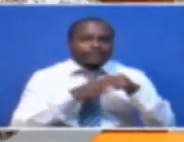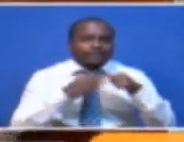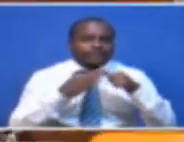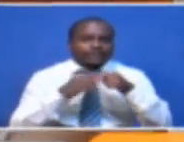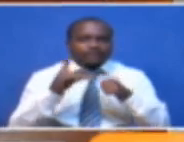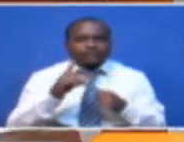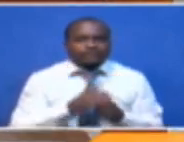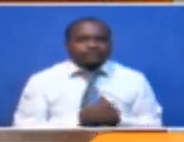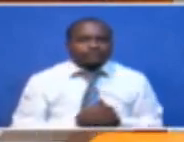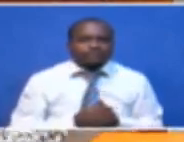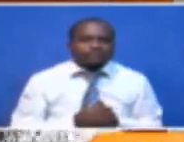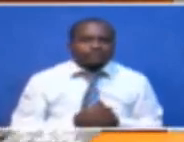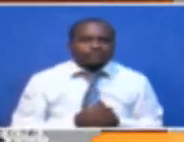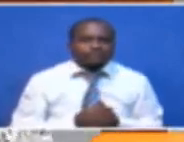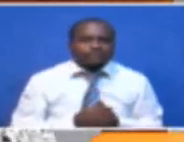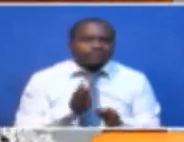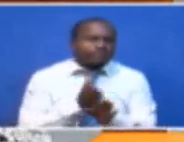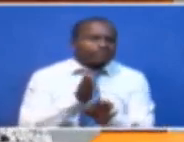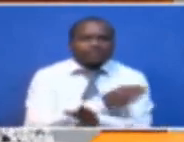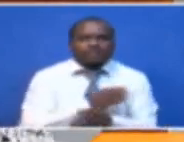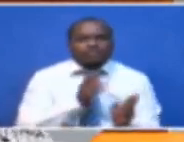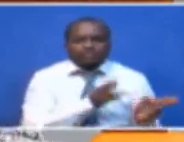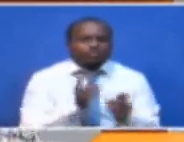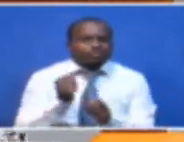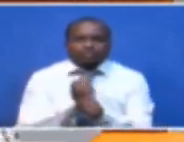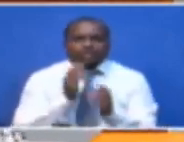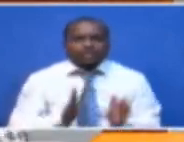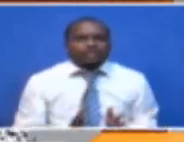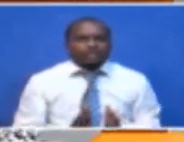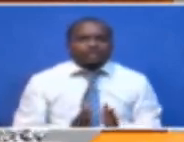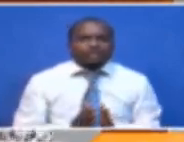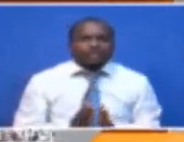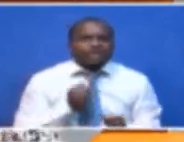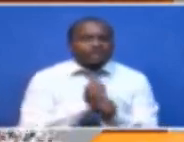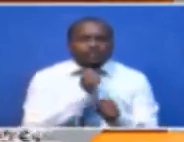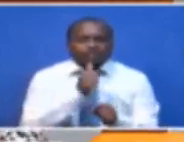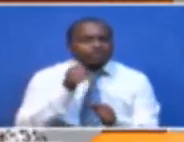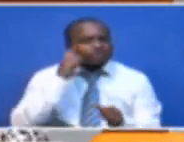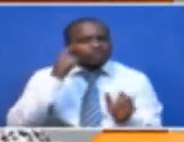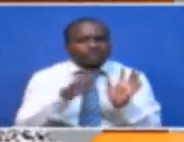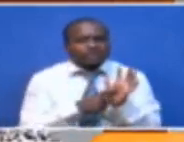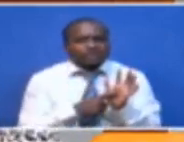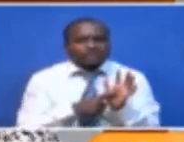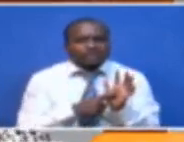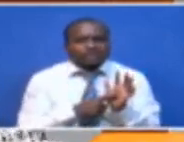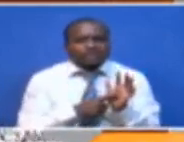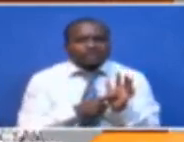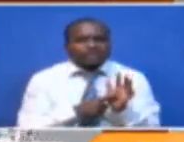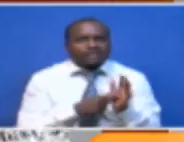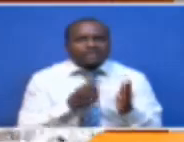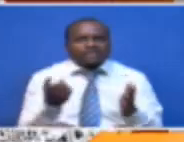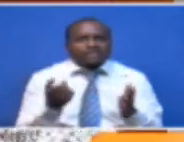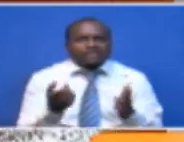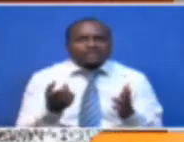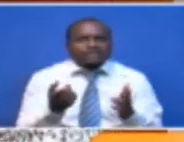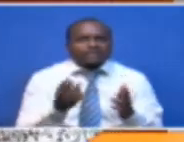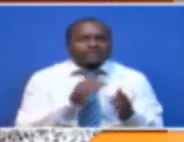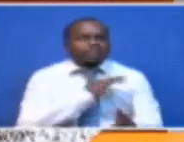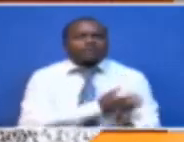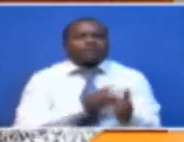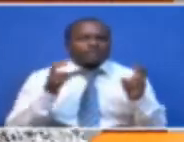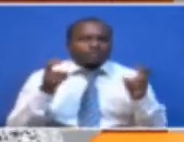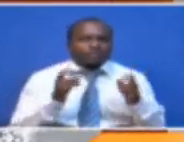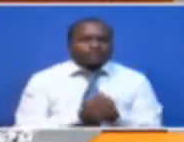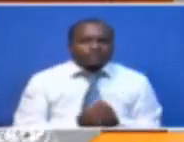that, I was just an ordinary worker. I didn't take notice of these ordinary power shenanigans. I was